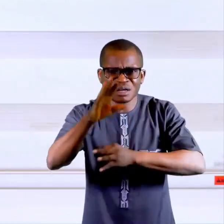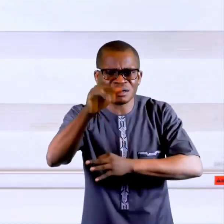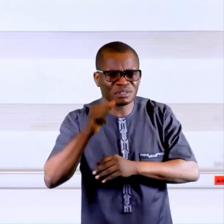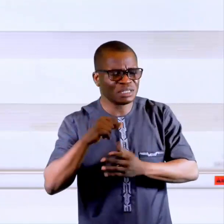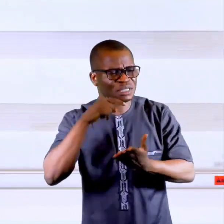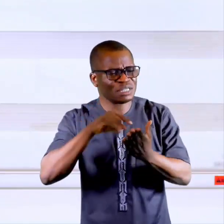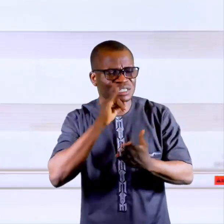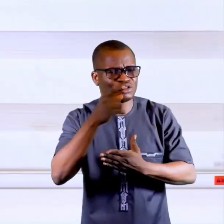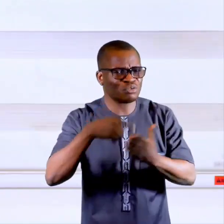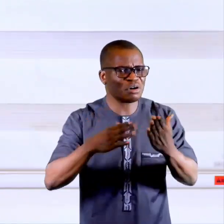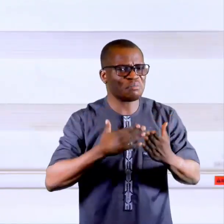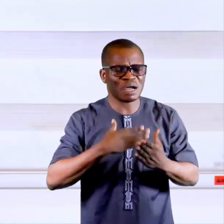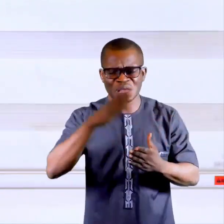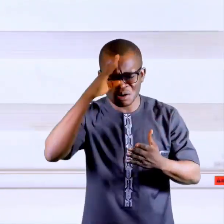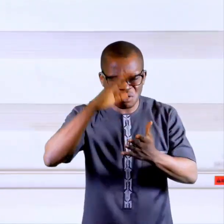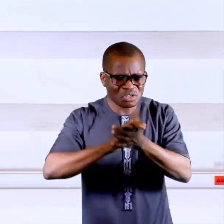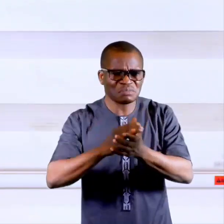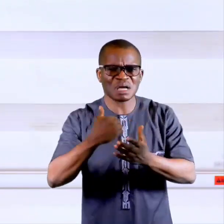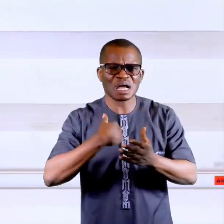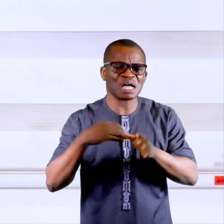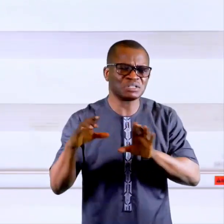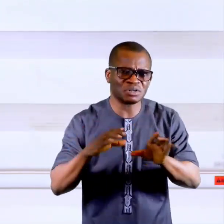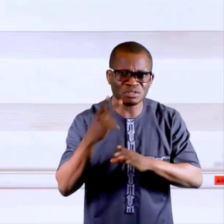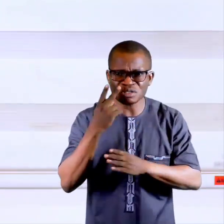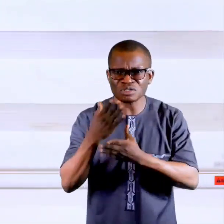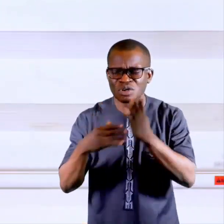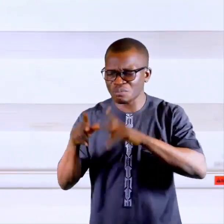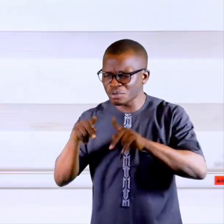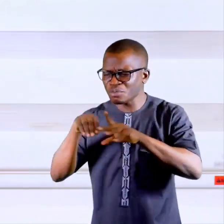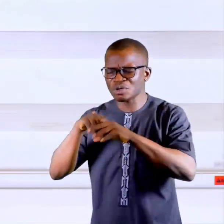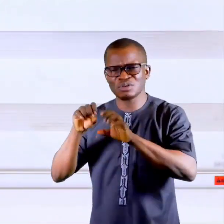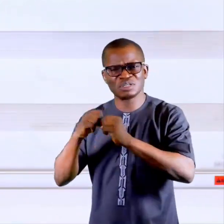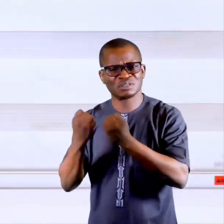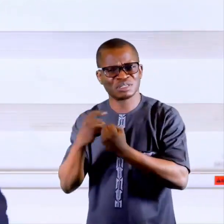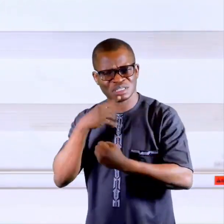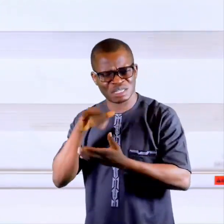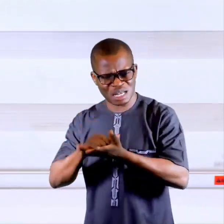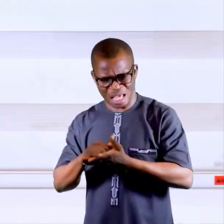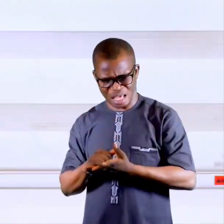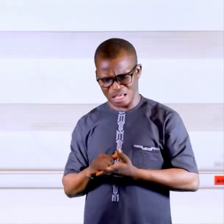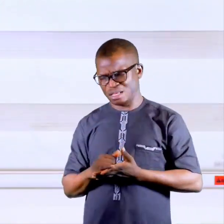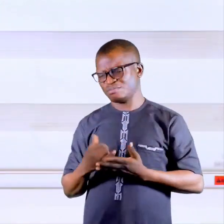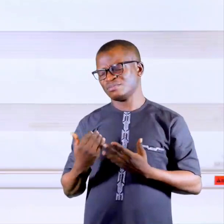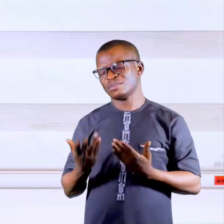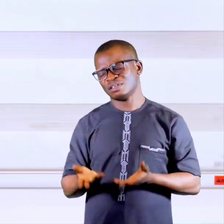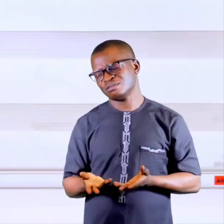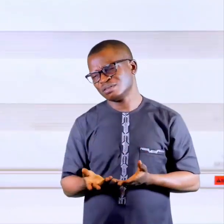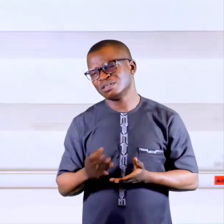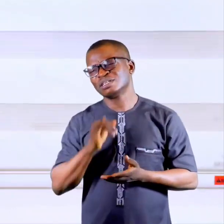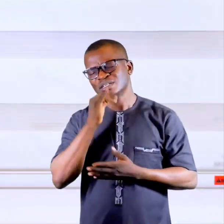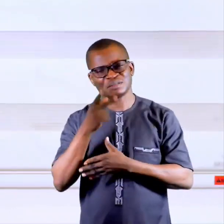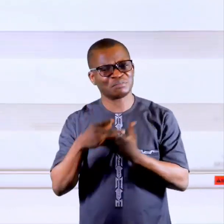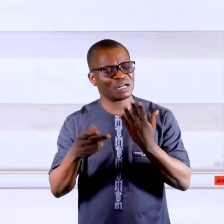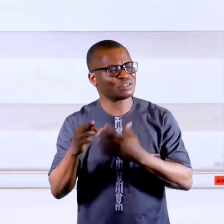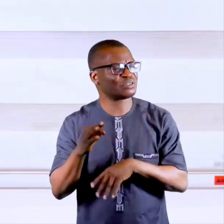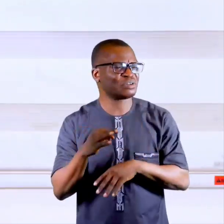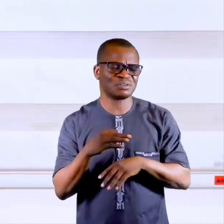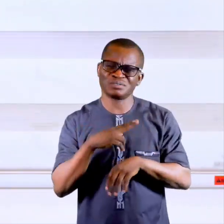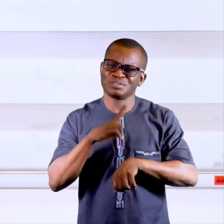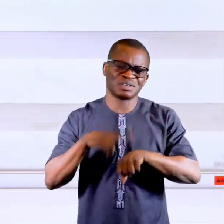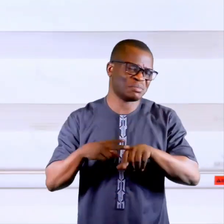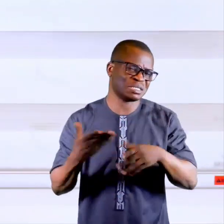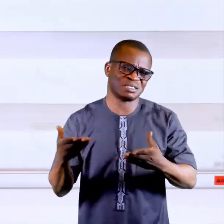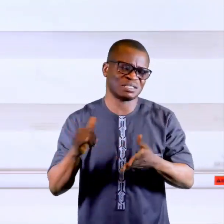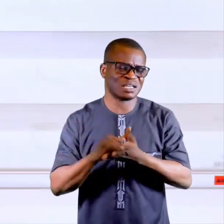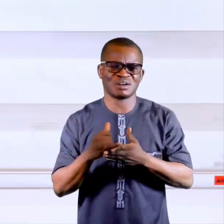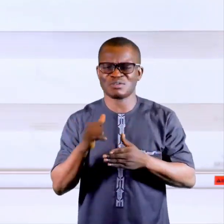my husband has done, you see people in the society that will just take it as, part of the burdens that a woman should